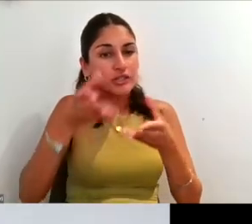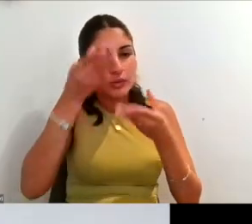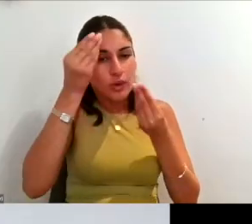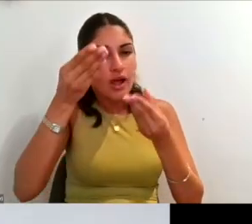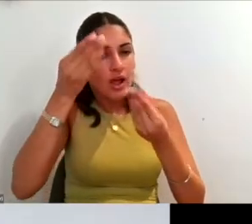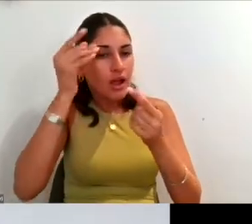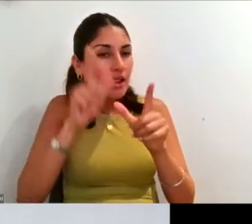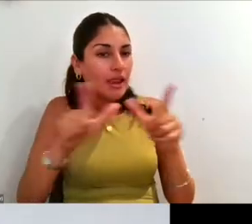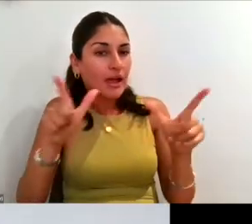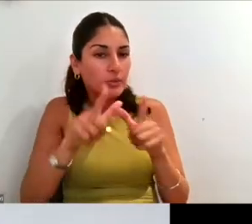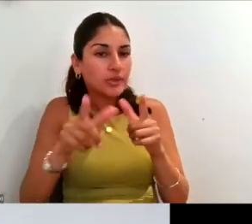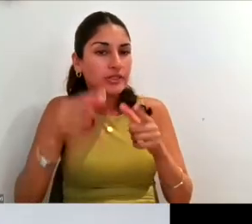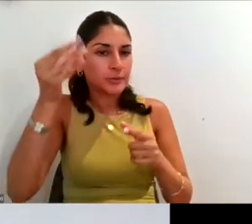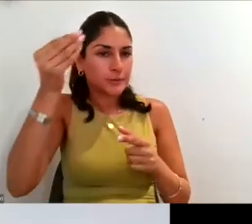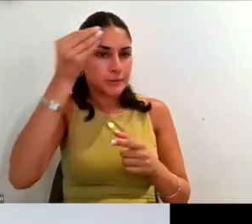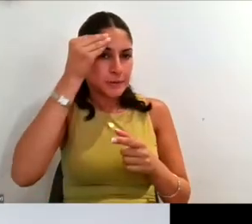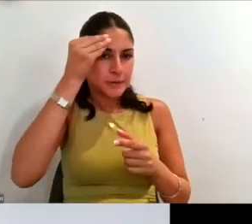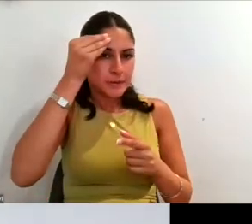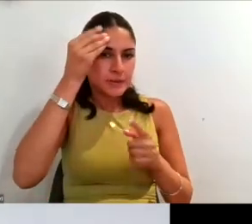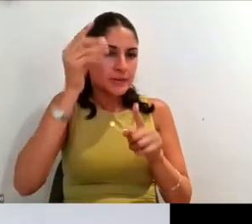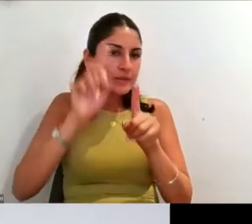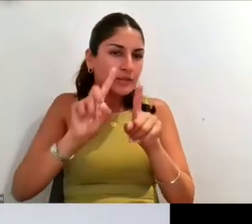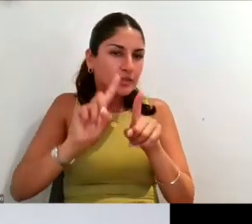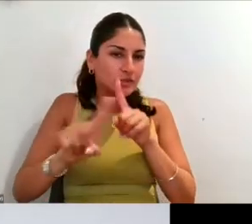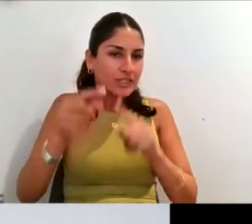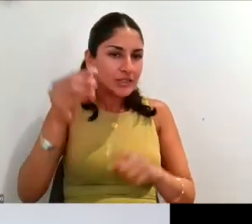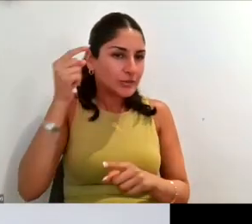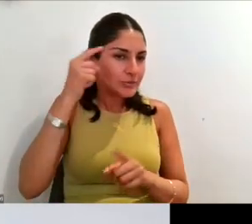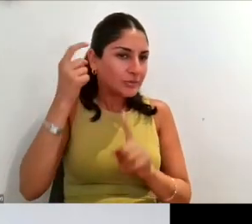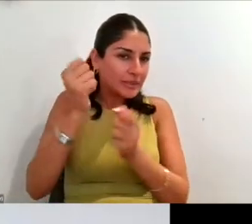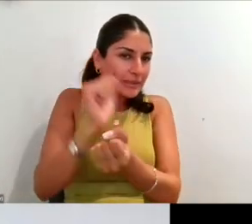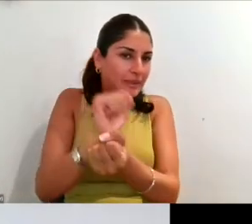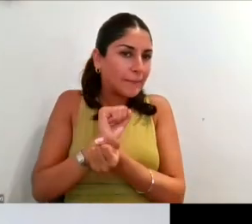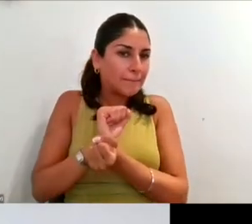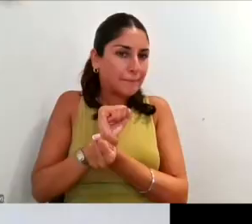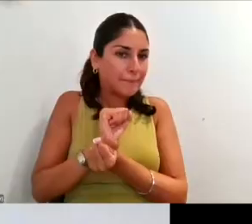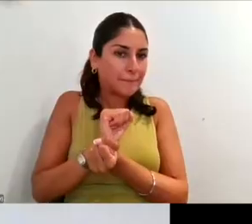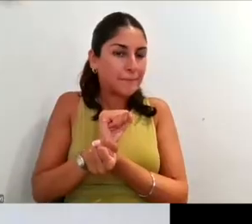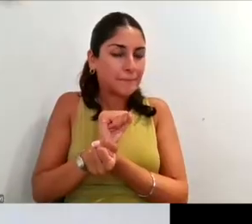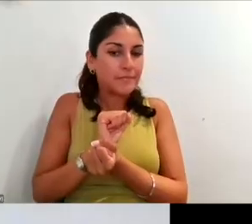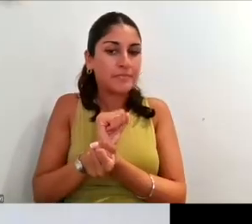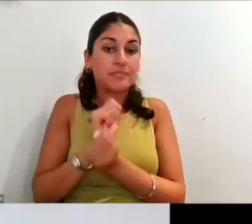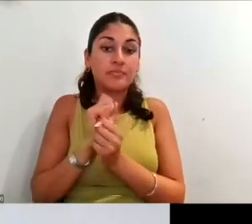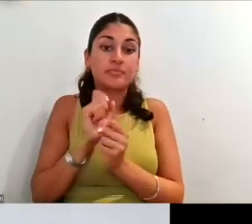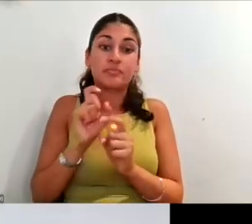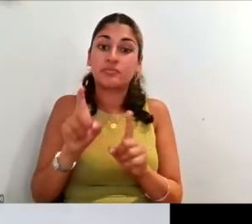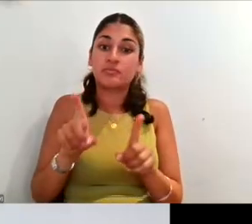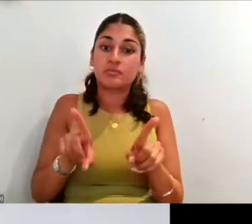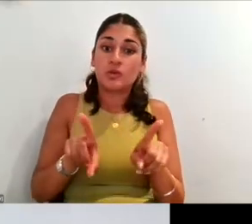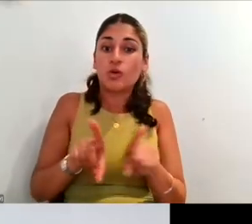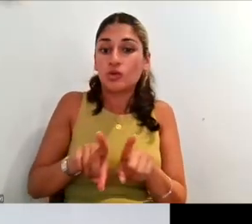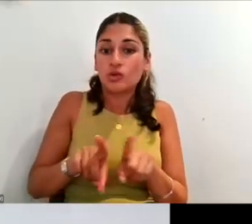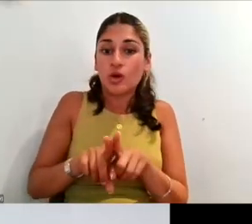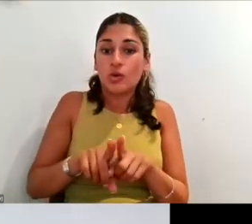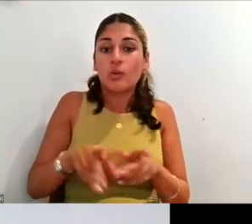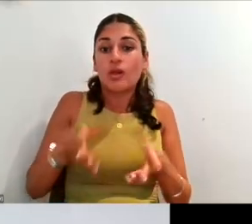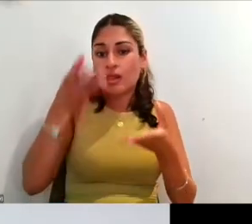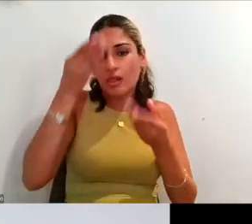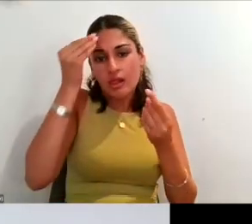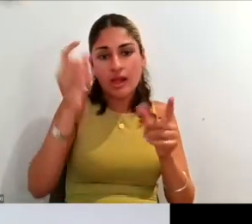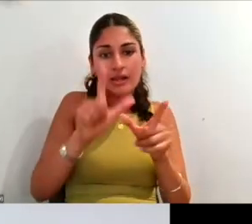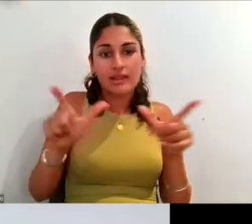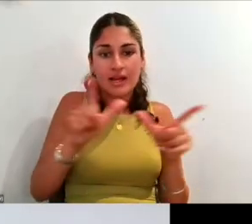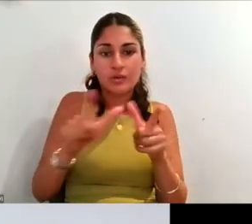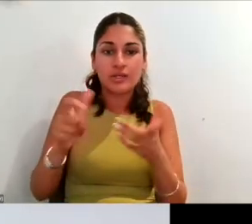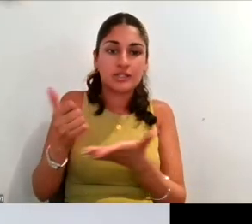mentally taking on the notes, but also learning the language of how to exist in another culture that is somewhat unfamiliar to them. It's that, but